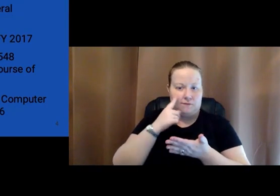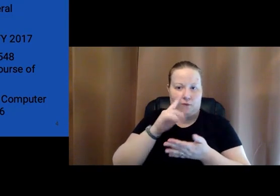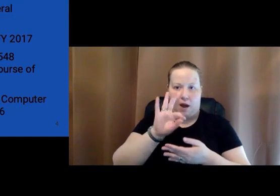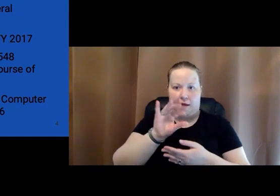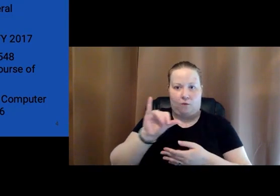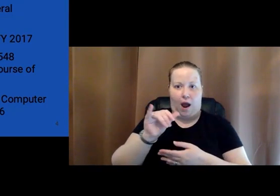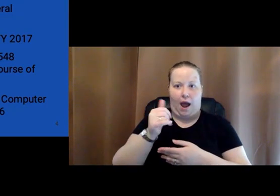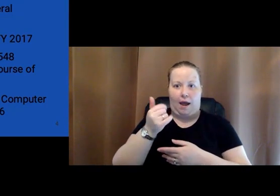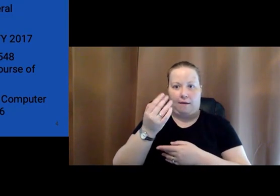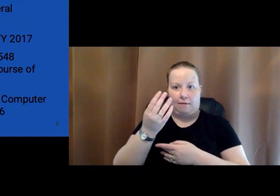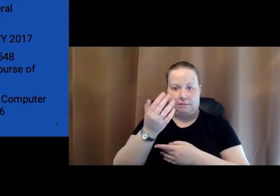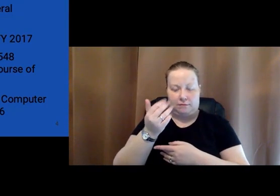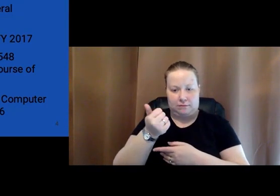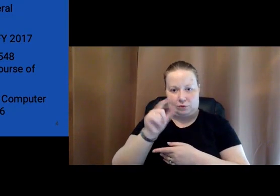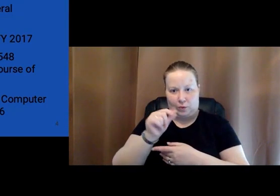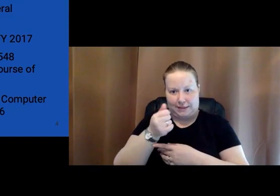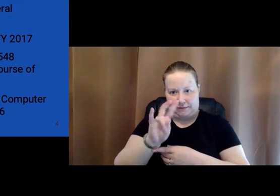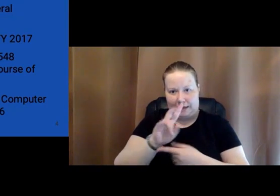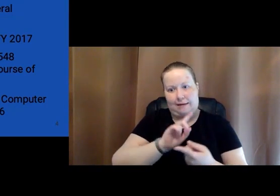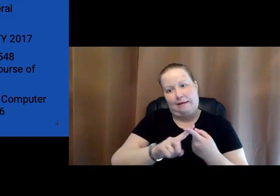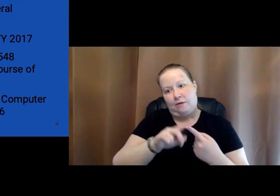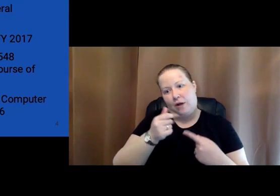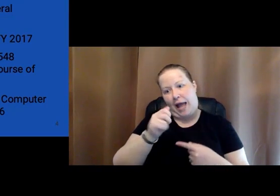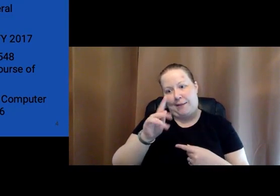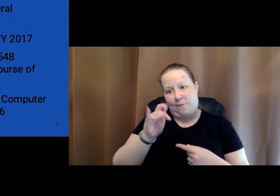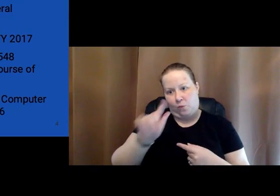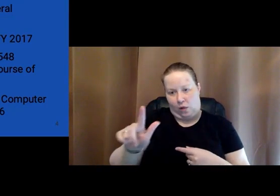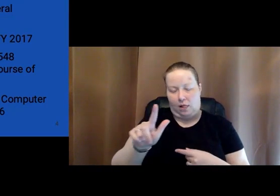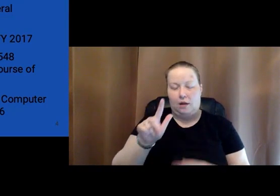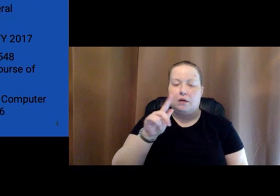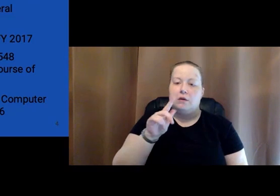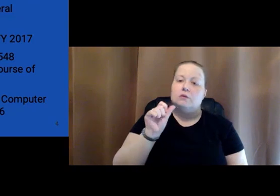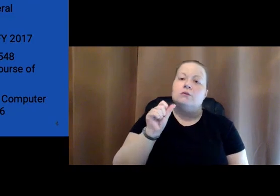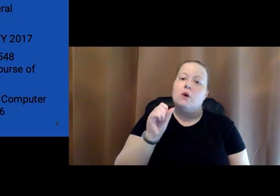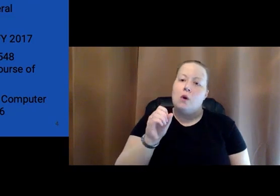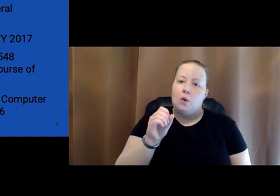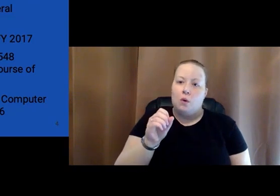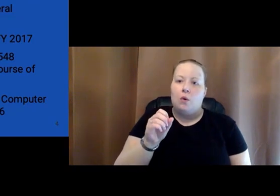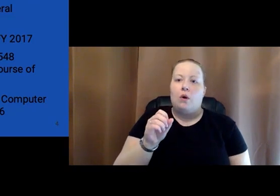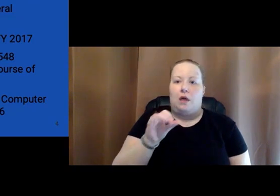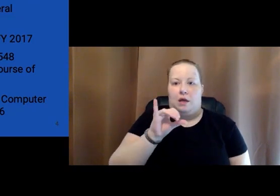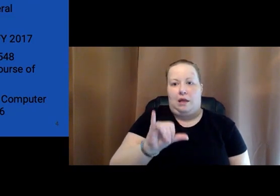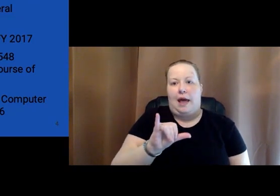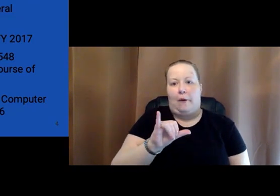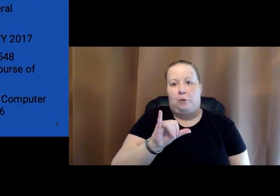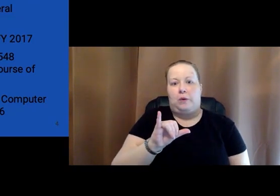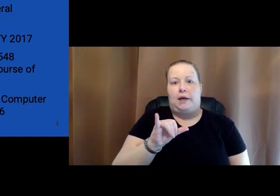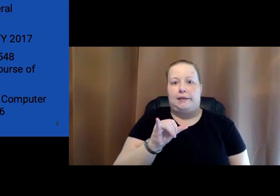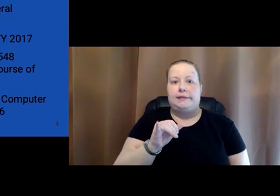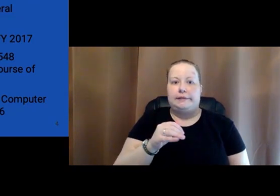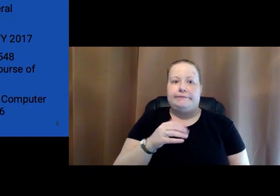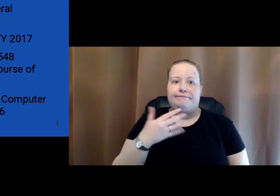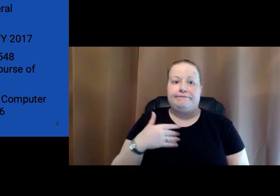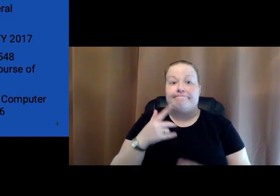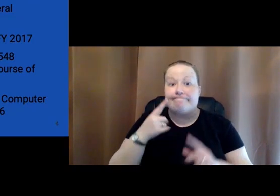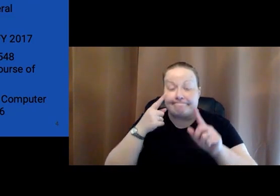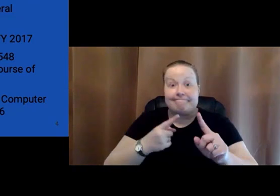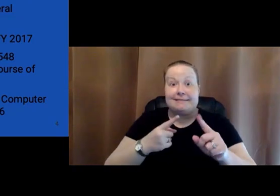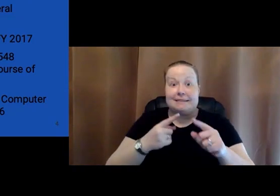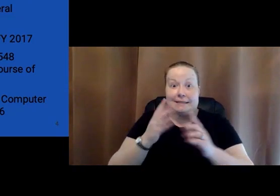until April of 2017. So unfortunately, that was a very aspirational number that didn't come to